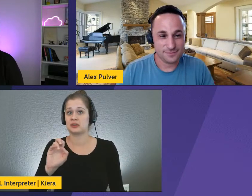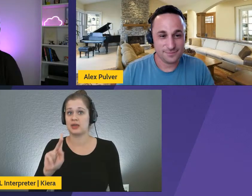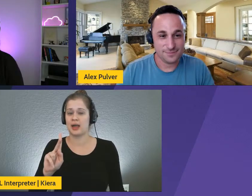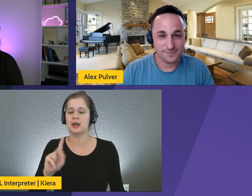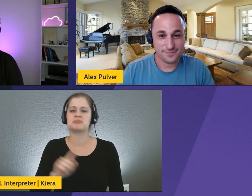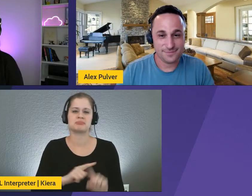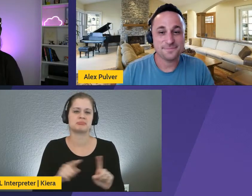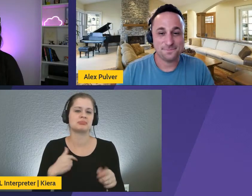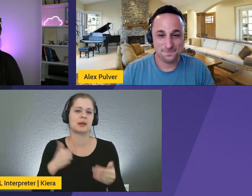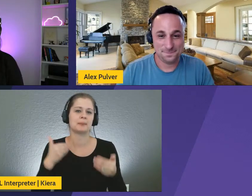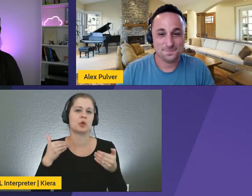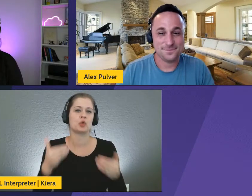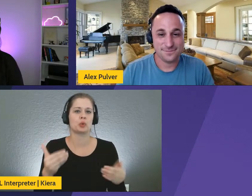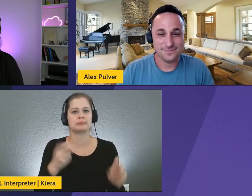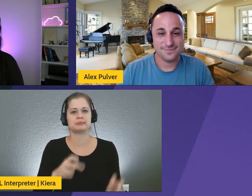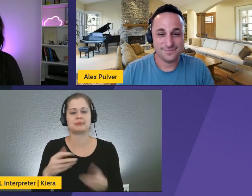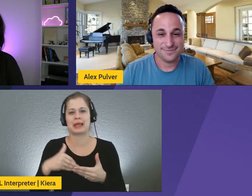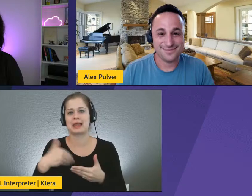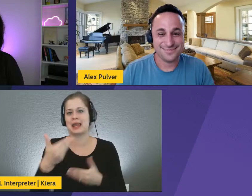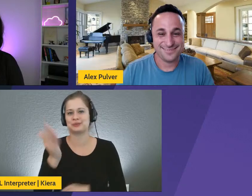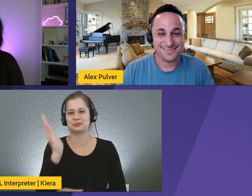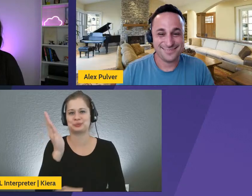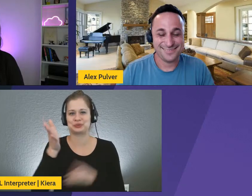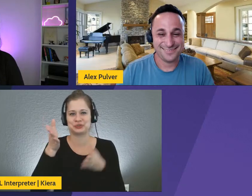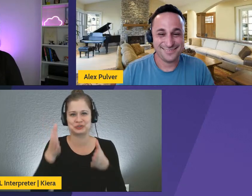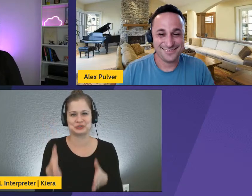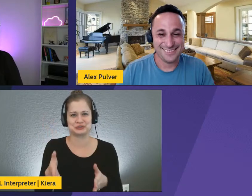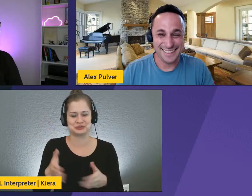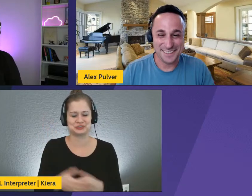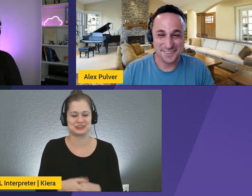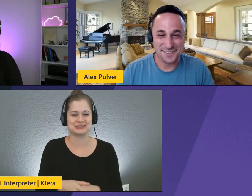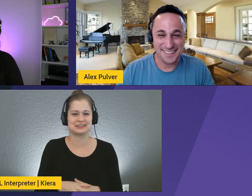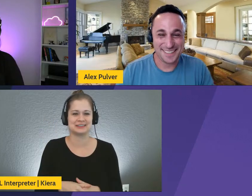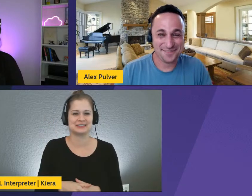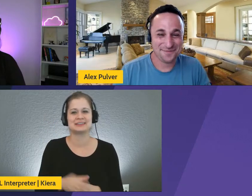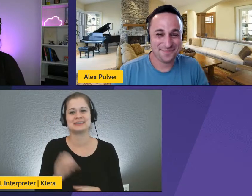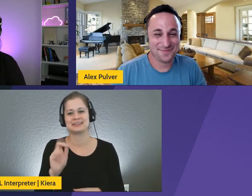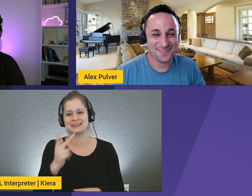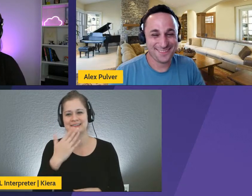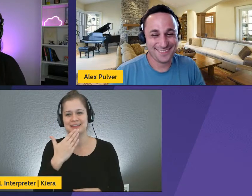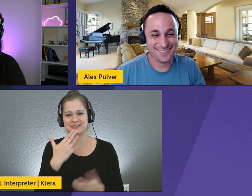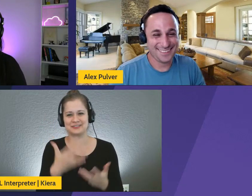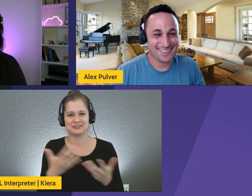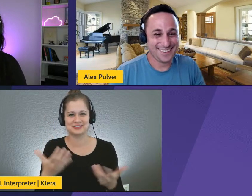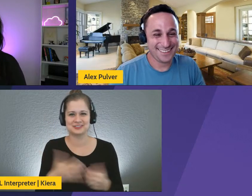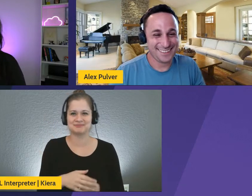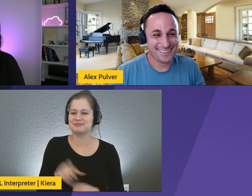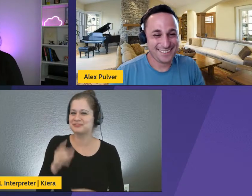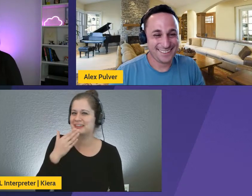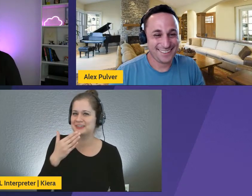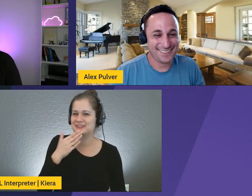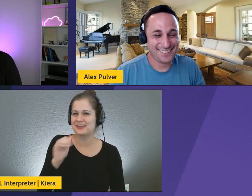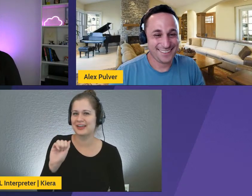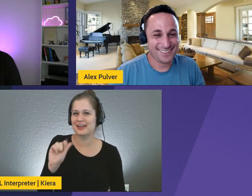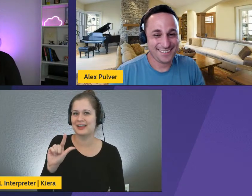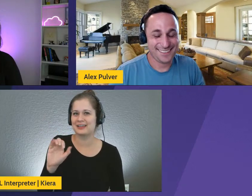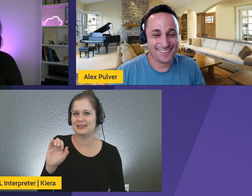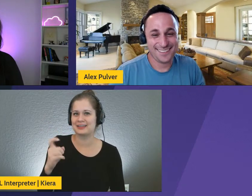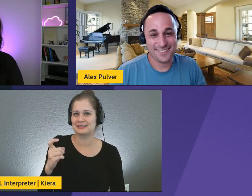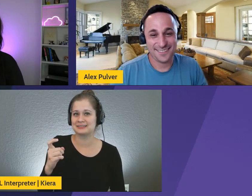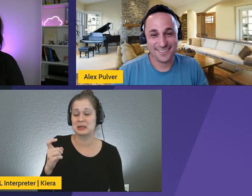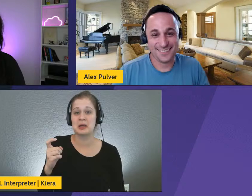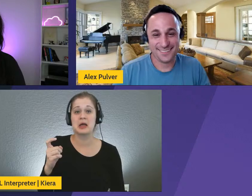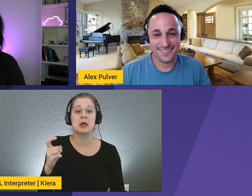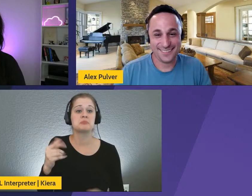switch now of presenters so we don't need to run around. Thank you very much. So thank you very much, Alex. And